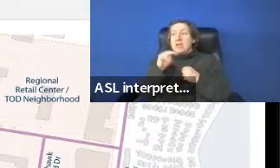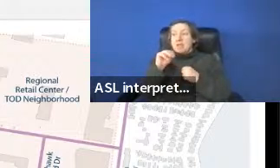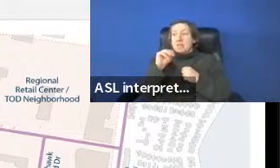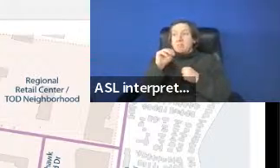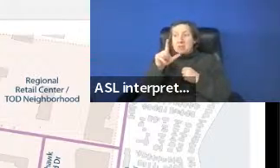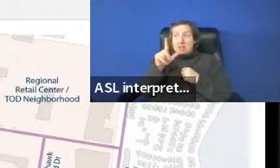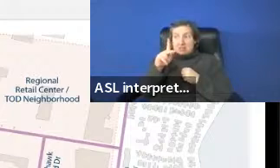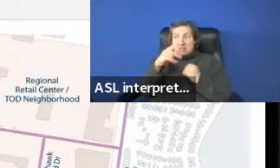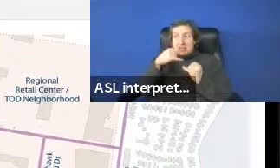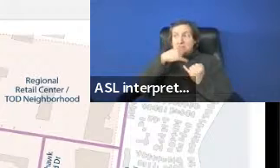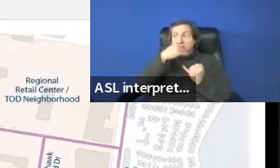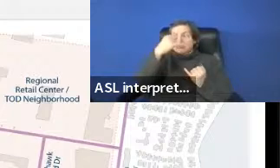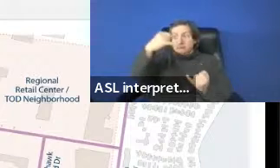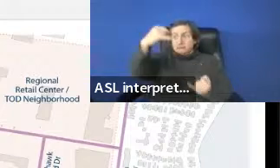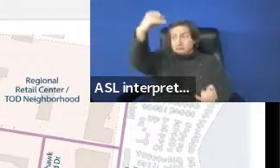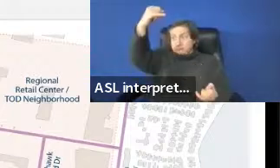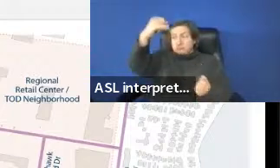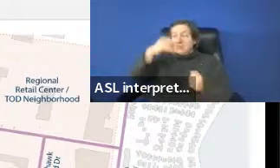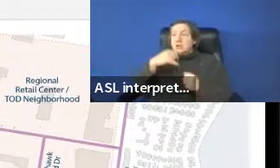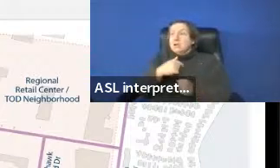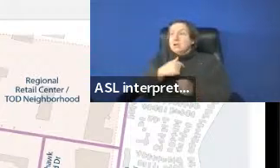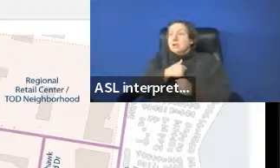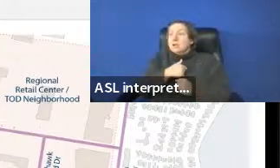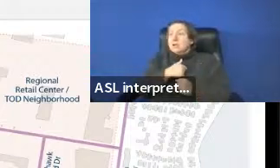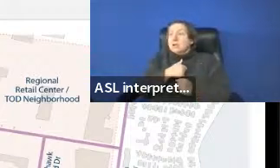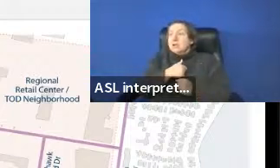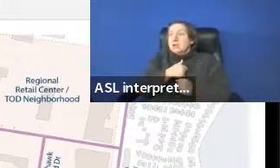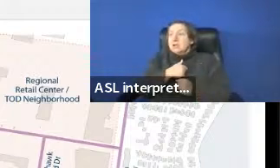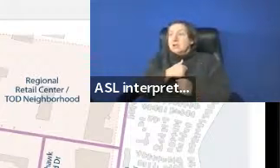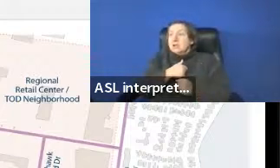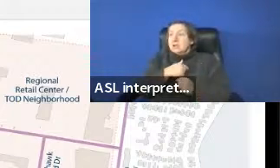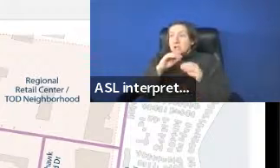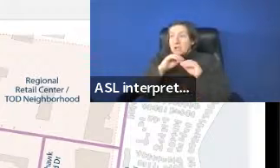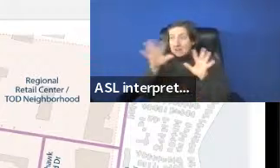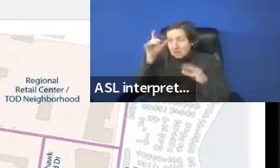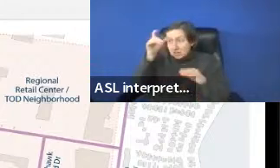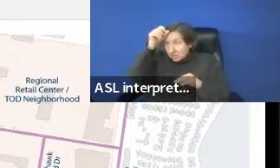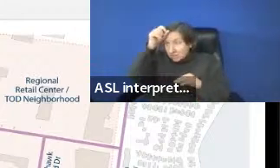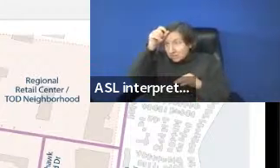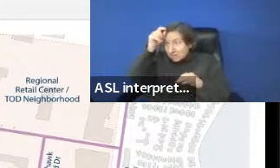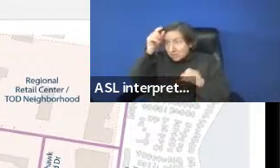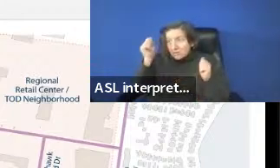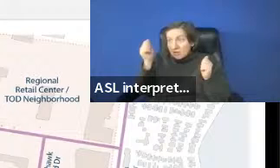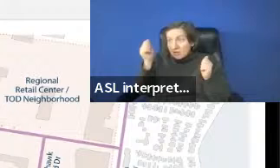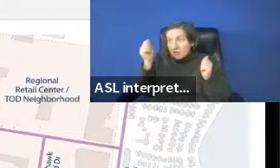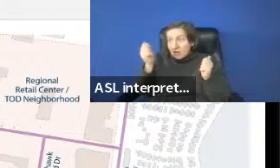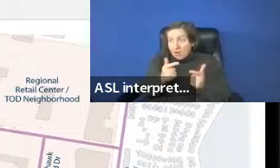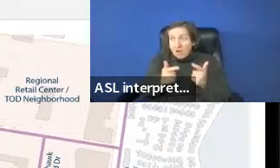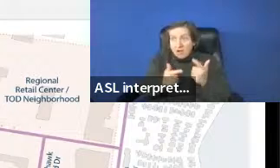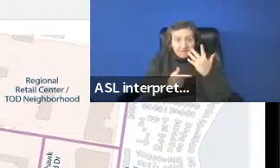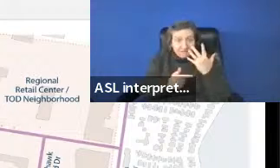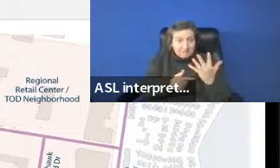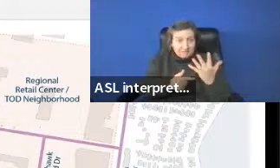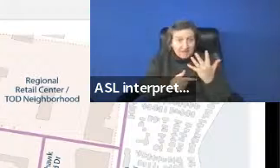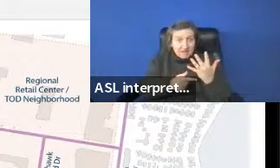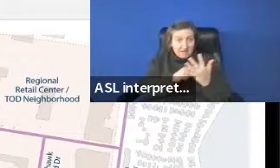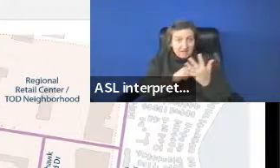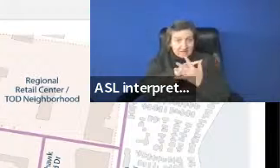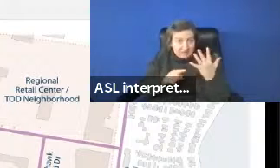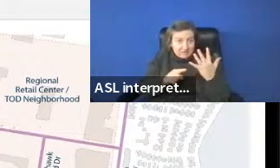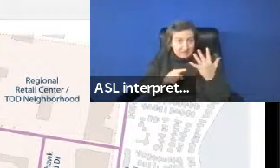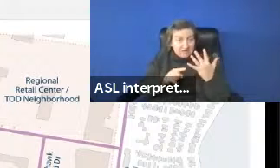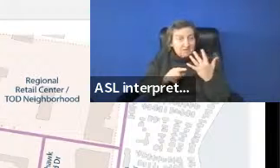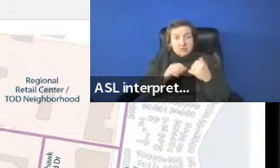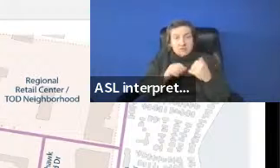MLK. So am I clear in that in all 5 of these, there's not going to